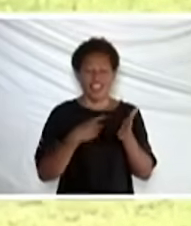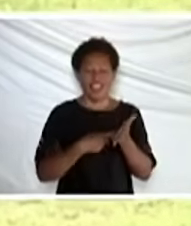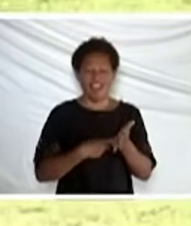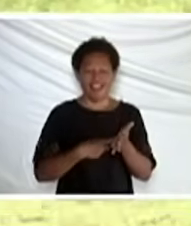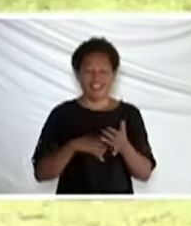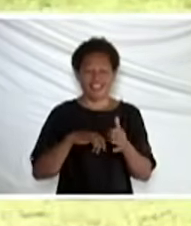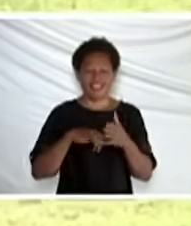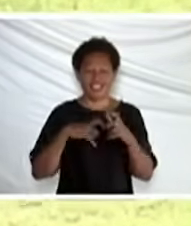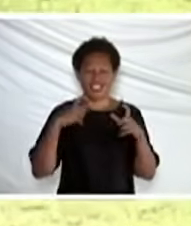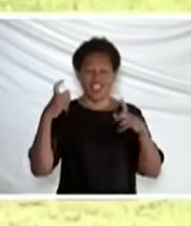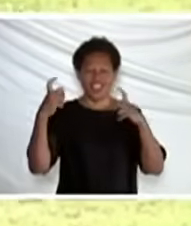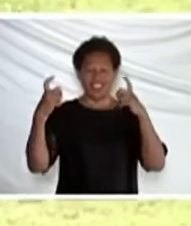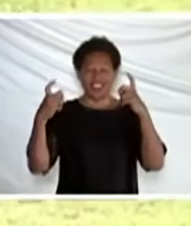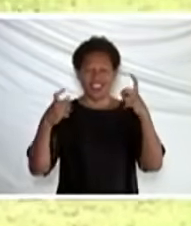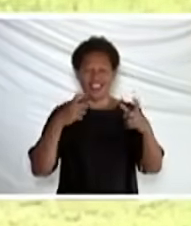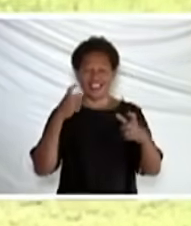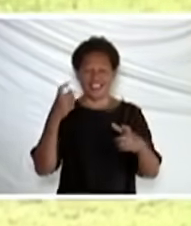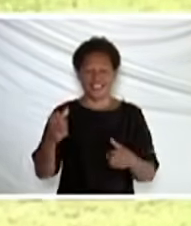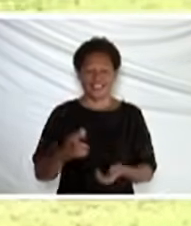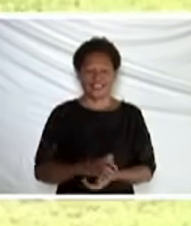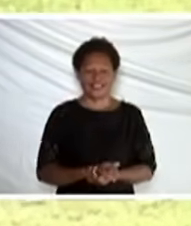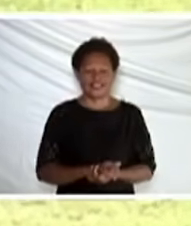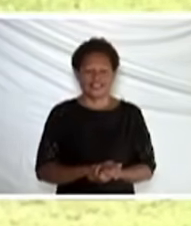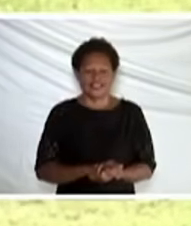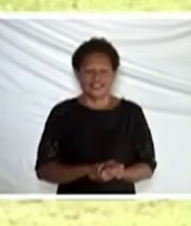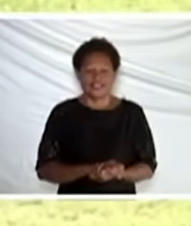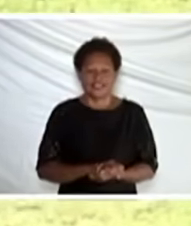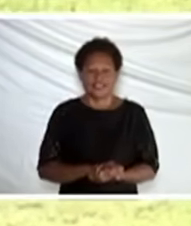Replace headrest.